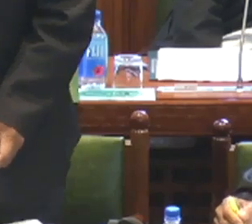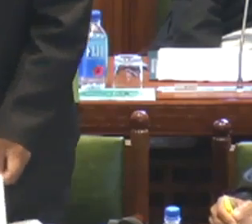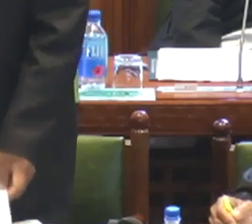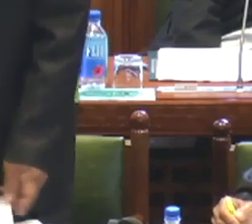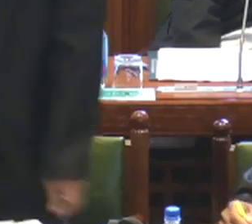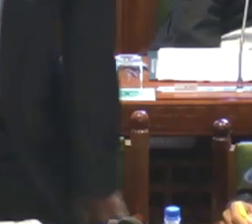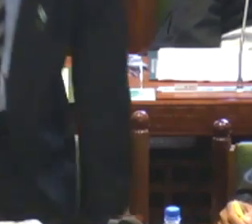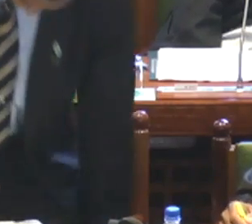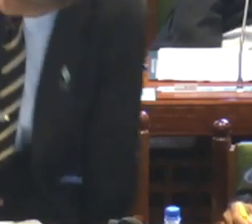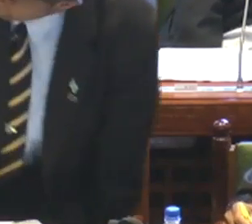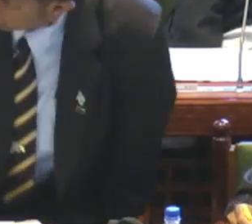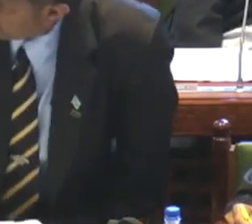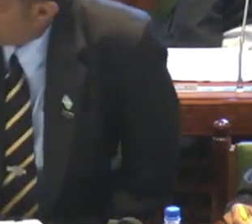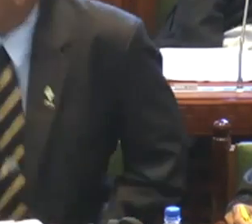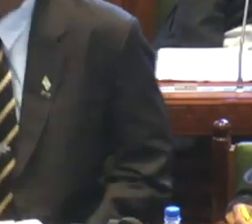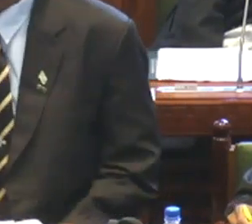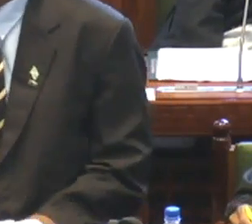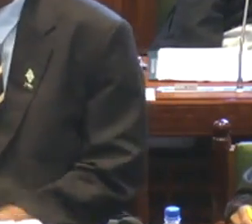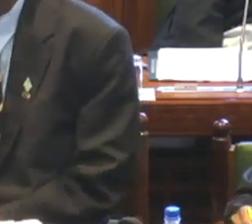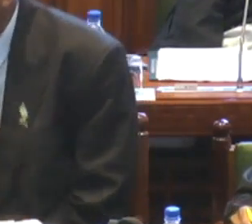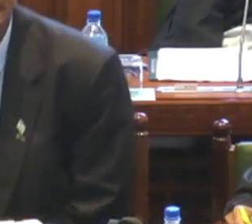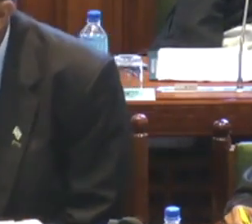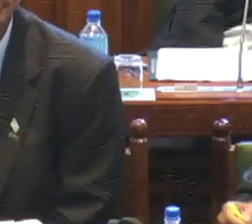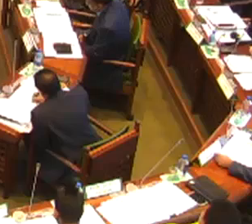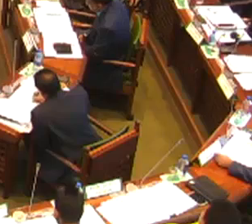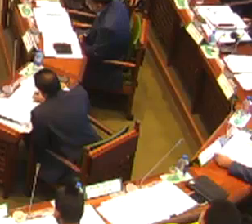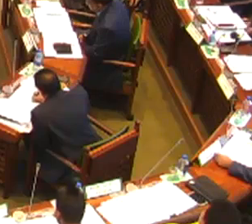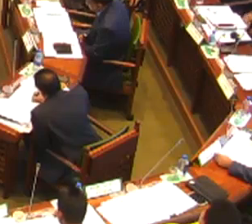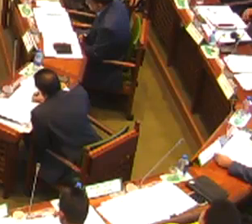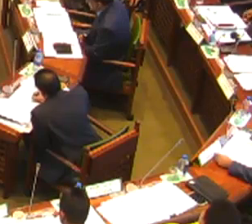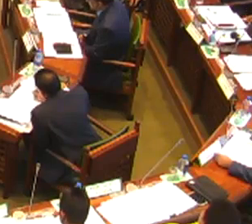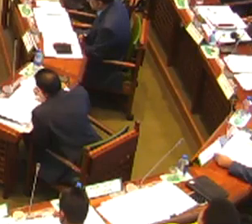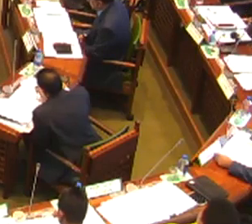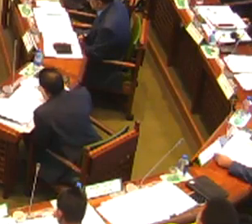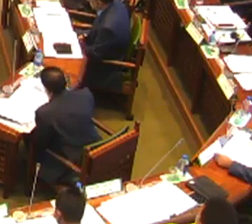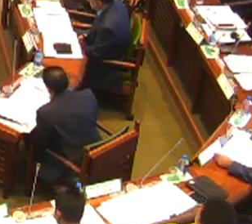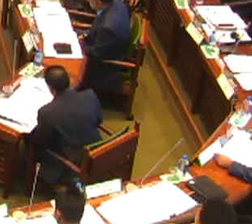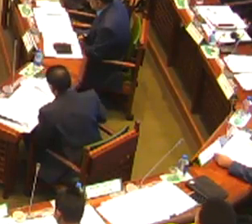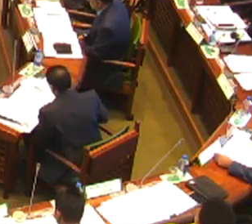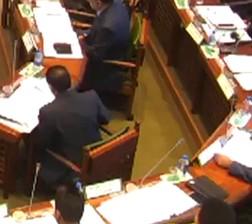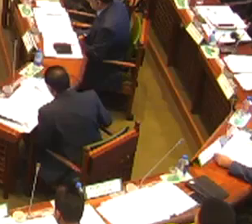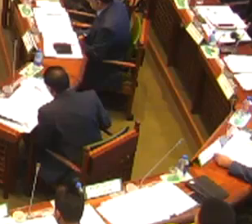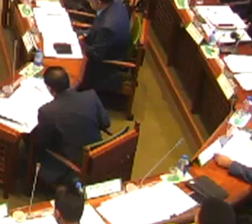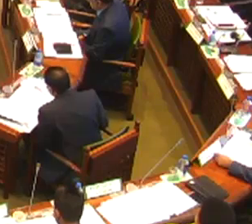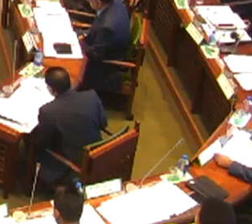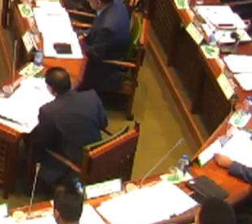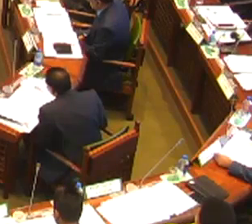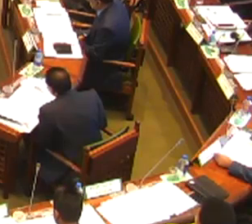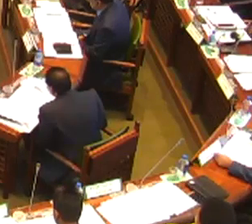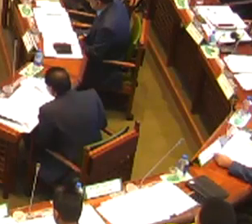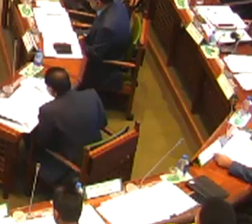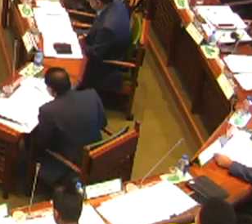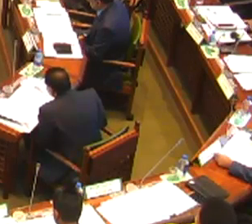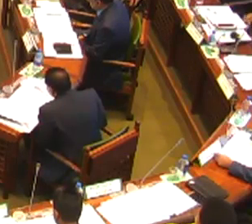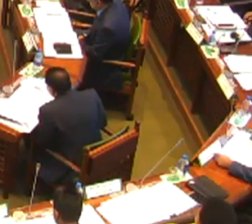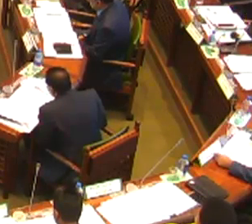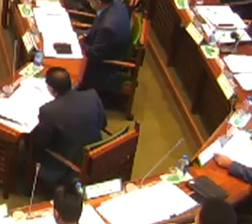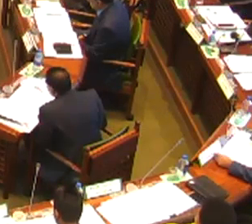2007. Thank you. I give the floor to the Honourable Attorney General, Minister for Economy, Public Enterprises, Civil Service and Communications.